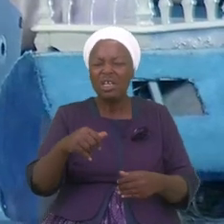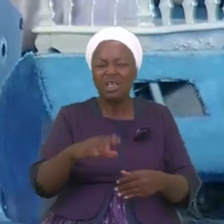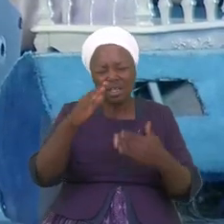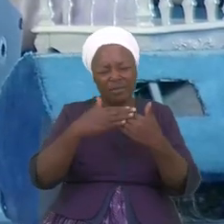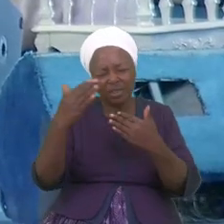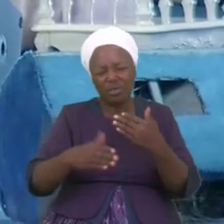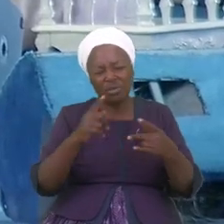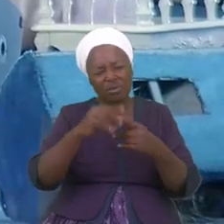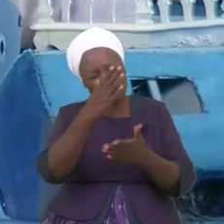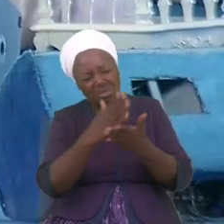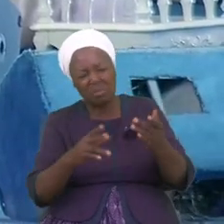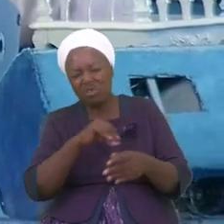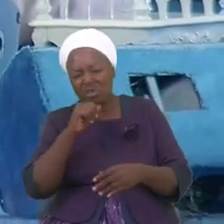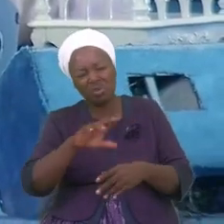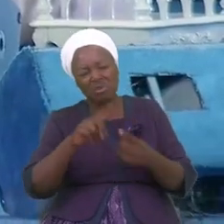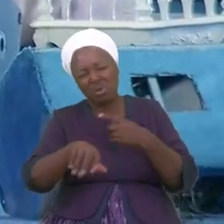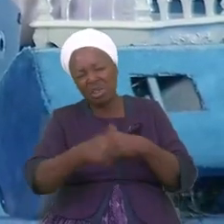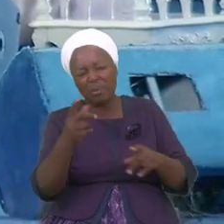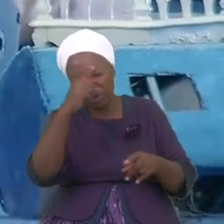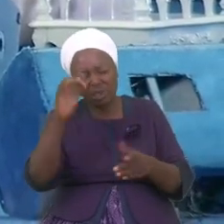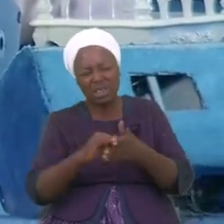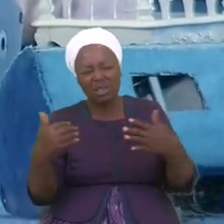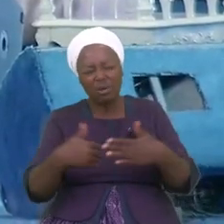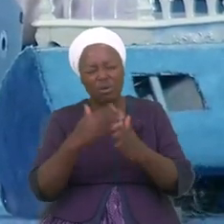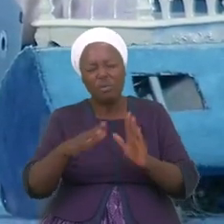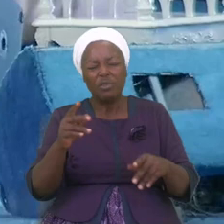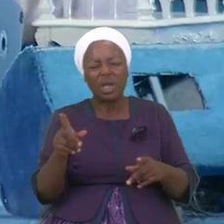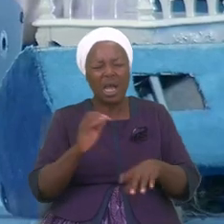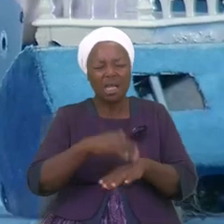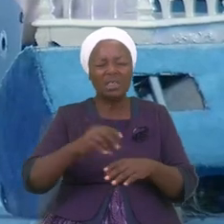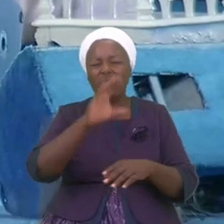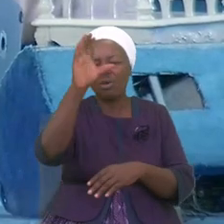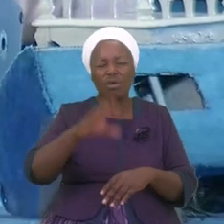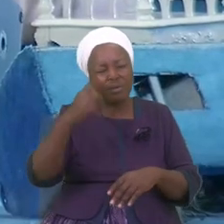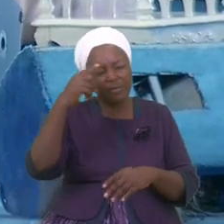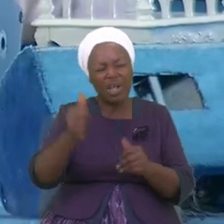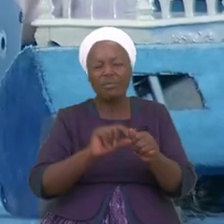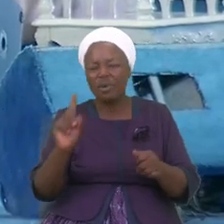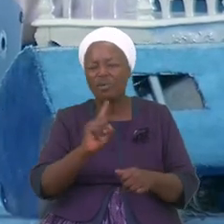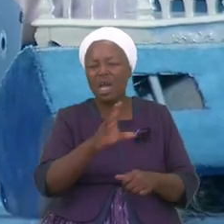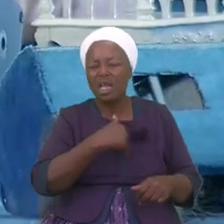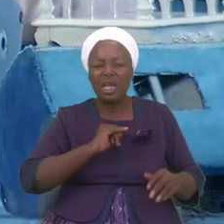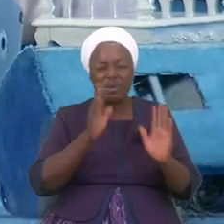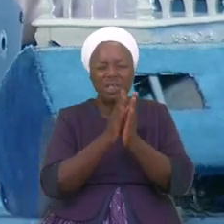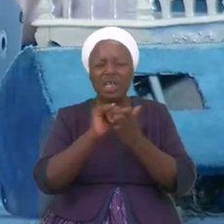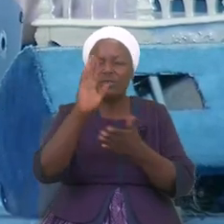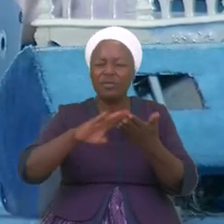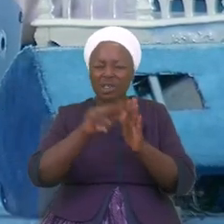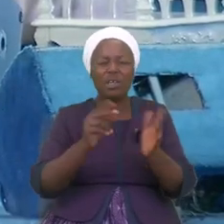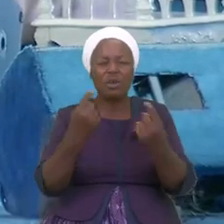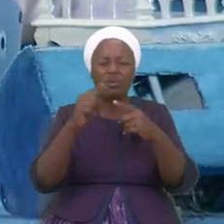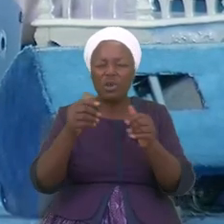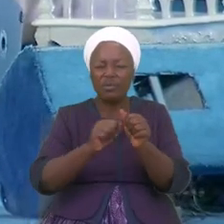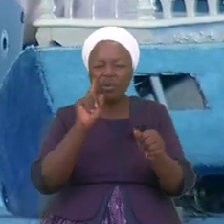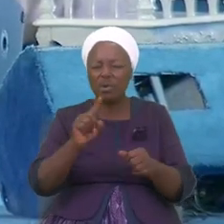is room at the cross for everyone. And I pray, Lord, your forgiveness will come to everyone now in